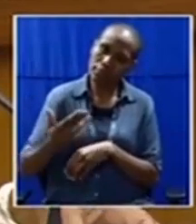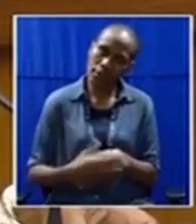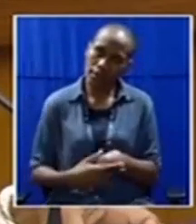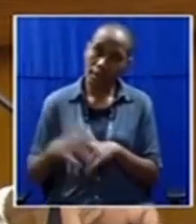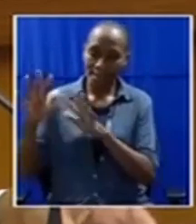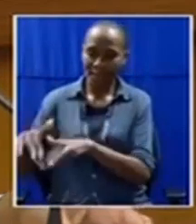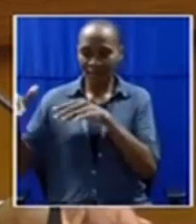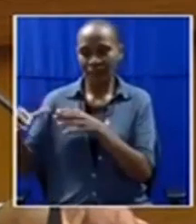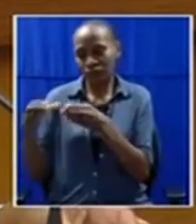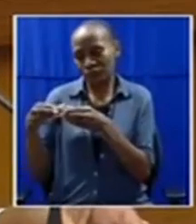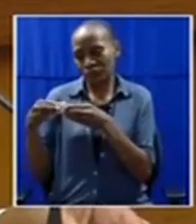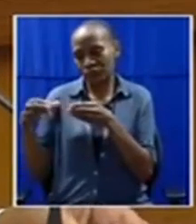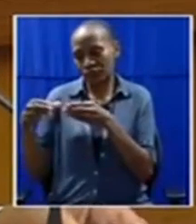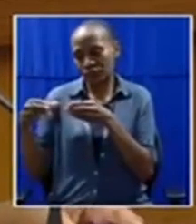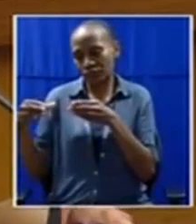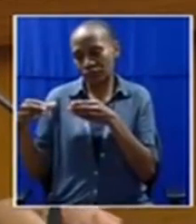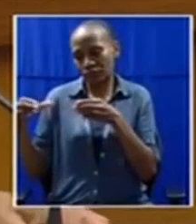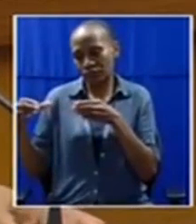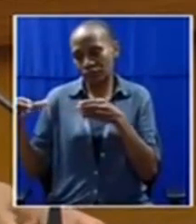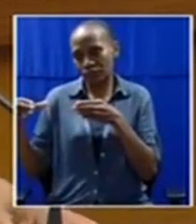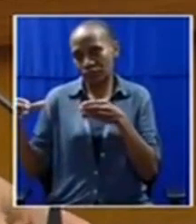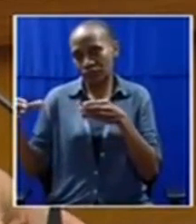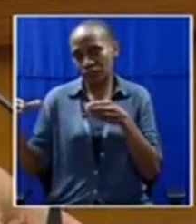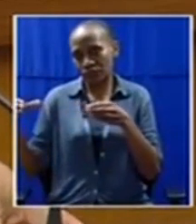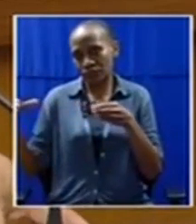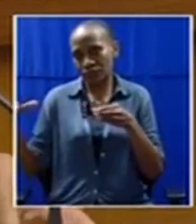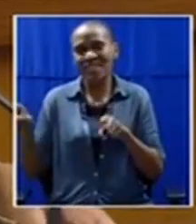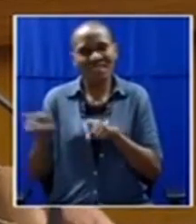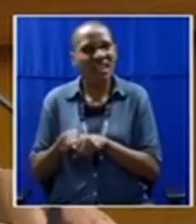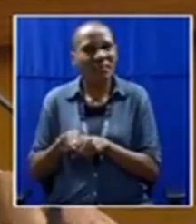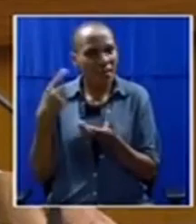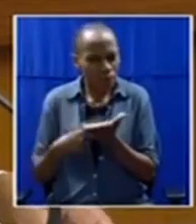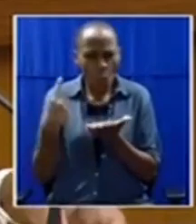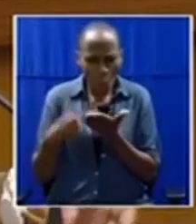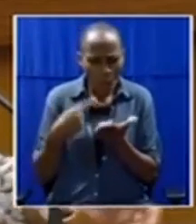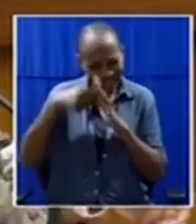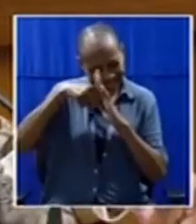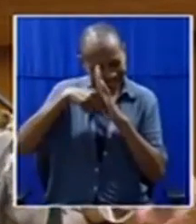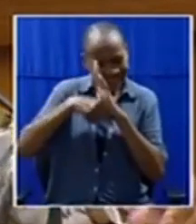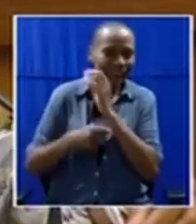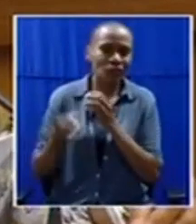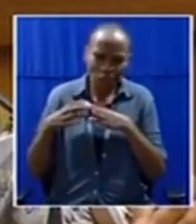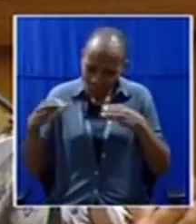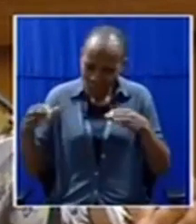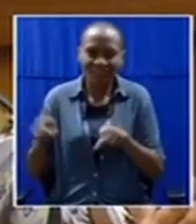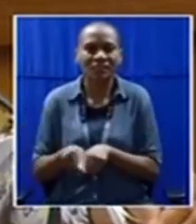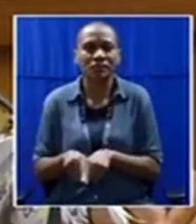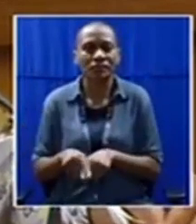Parliament grew by robustness. And we did